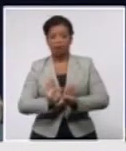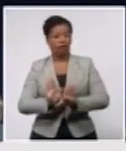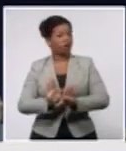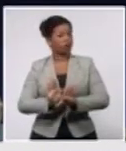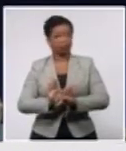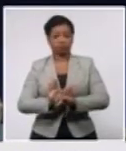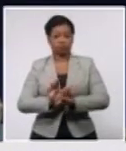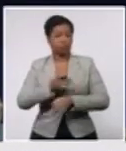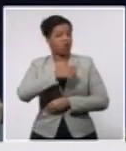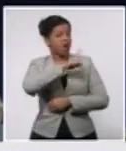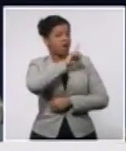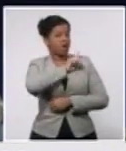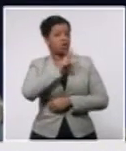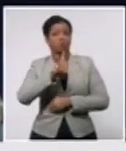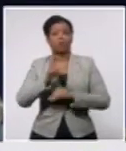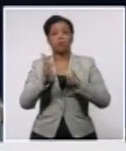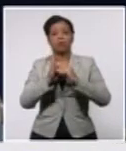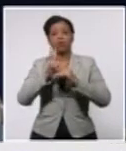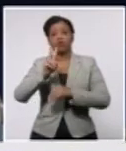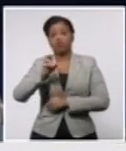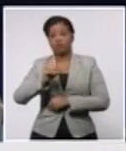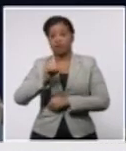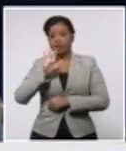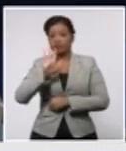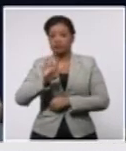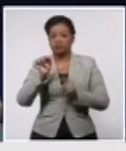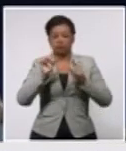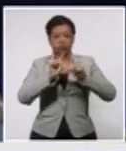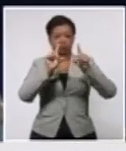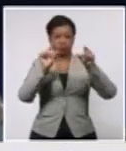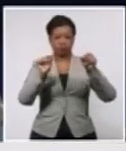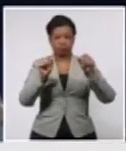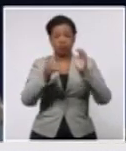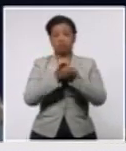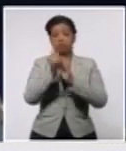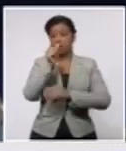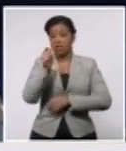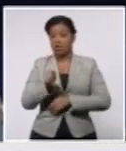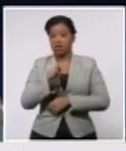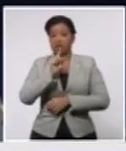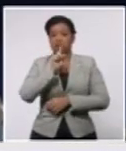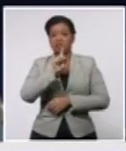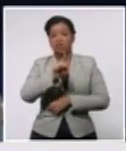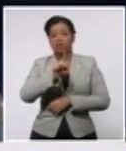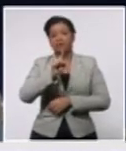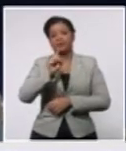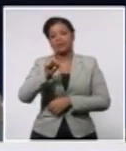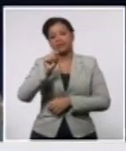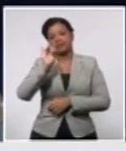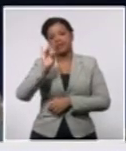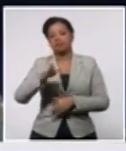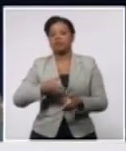Yesterday, as I always explain, samples were studied from all provinces of the country. Havana had